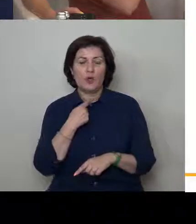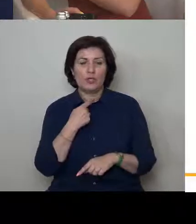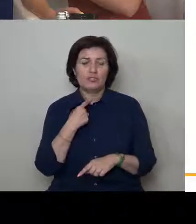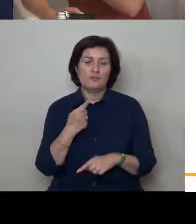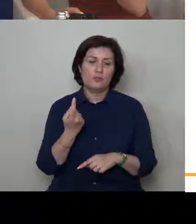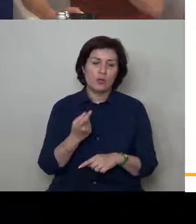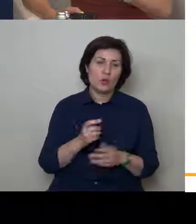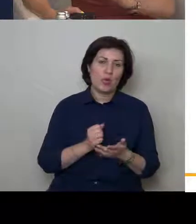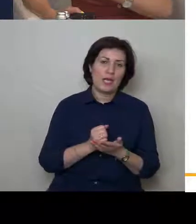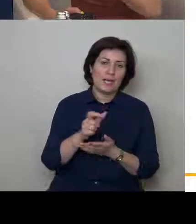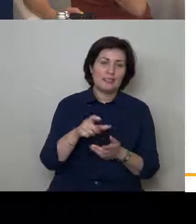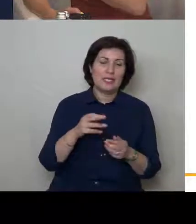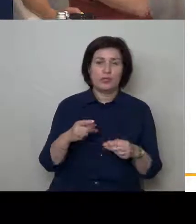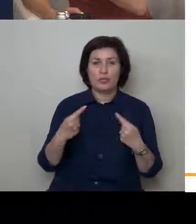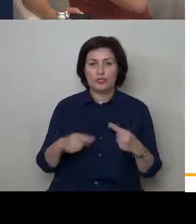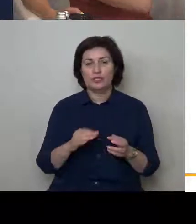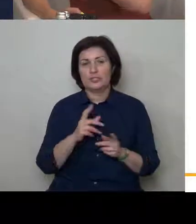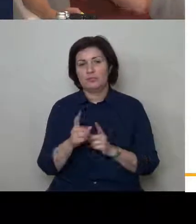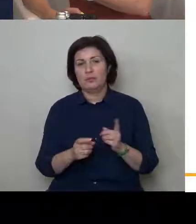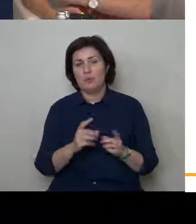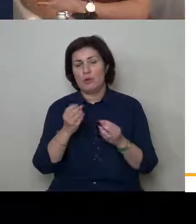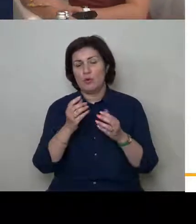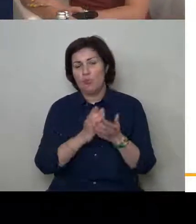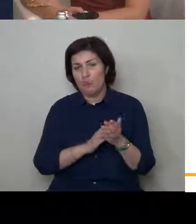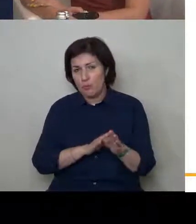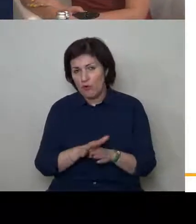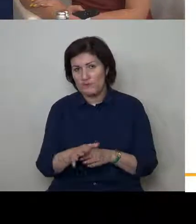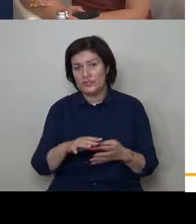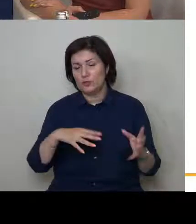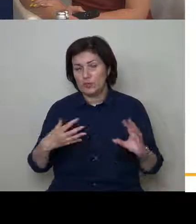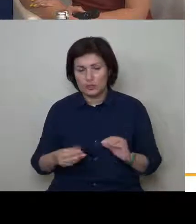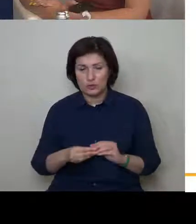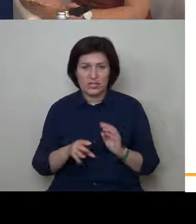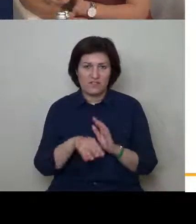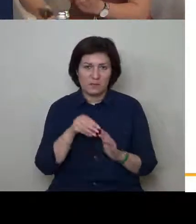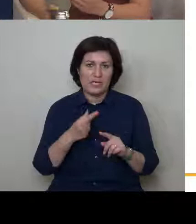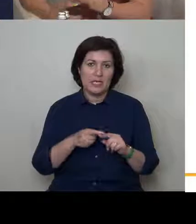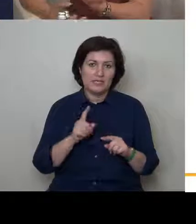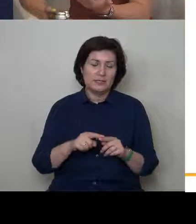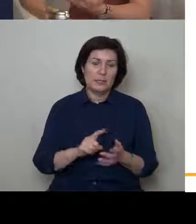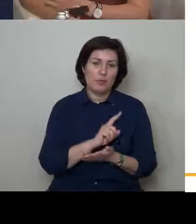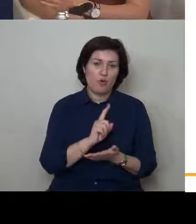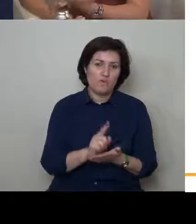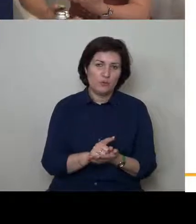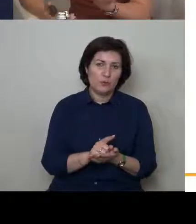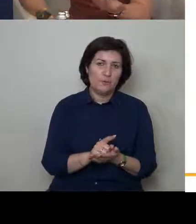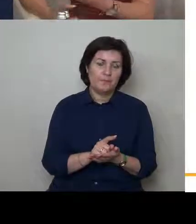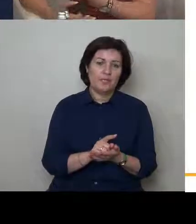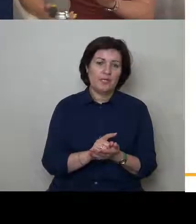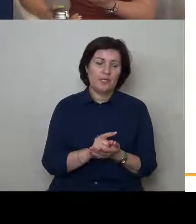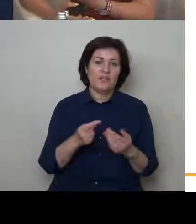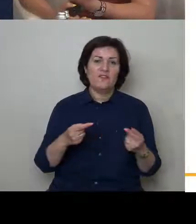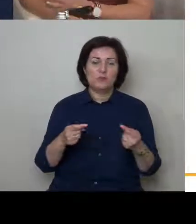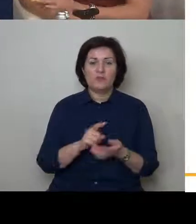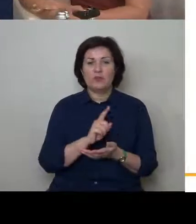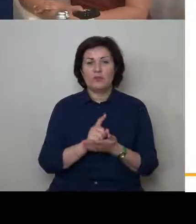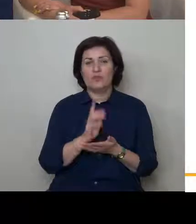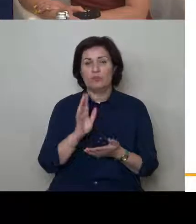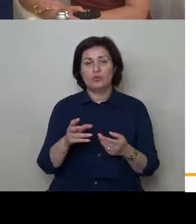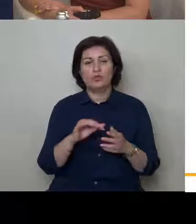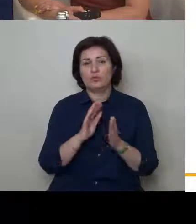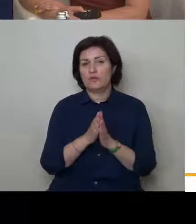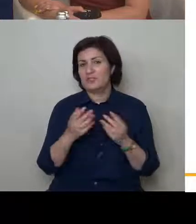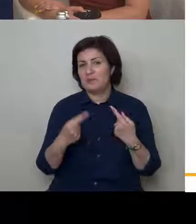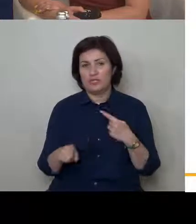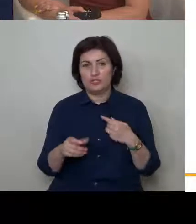Well, the other problem is when the votes of one candidate are given to another candidate, where the results of